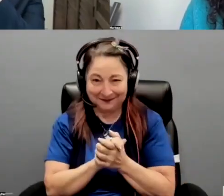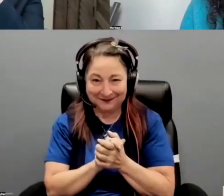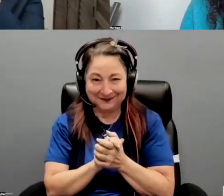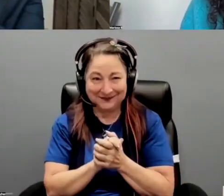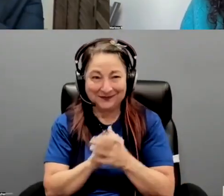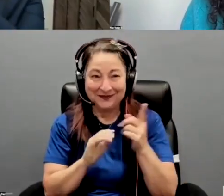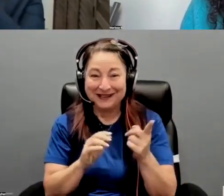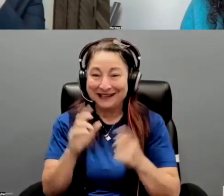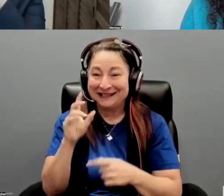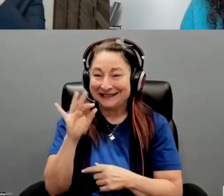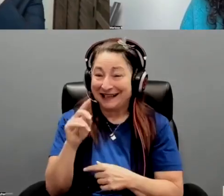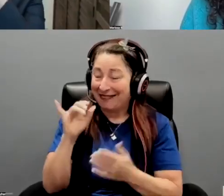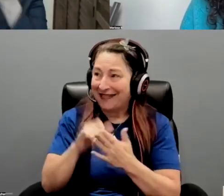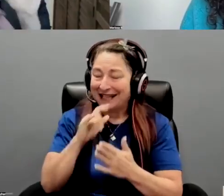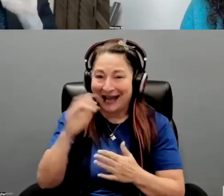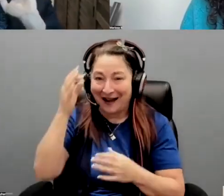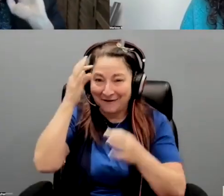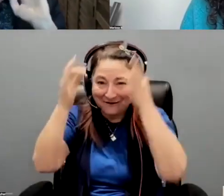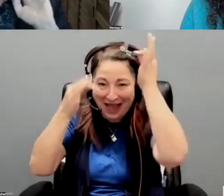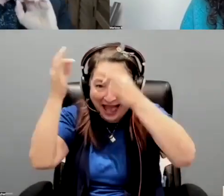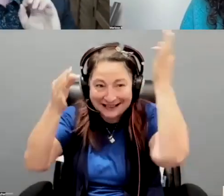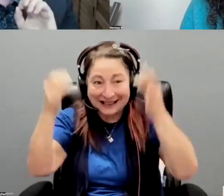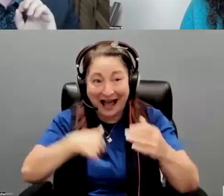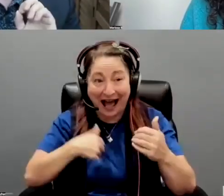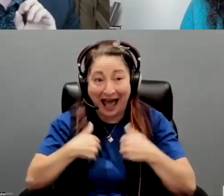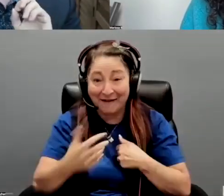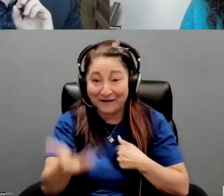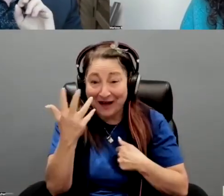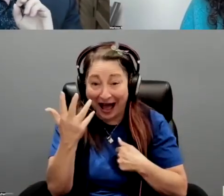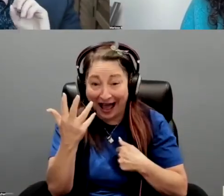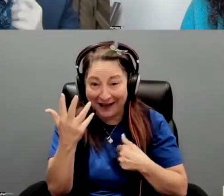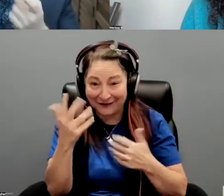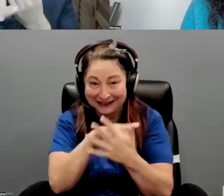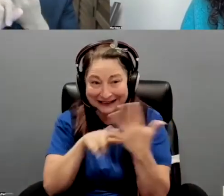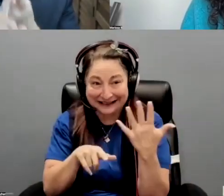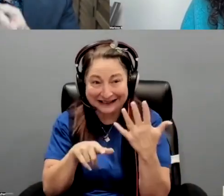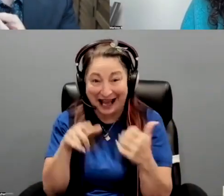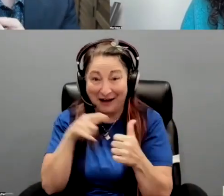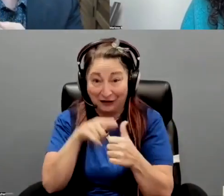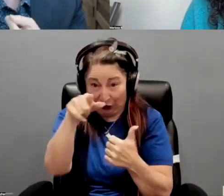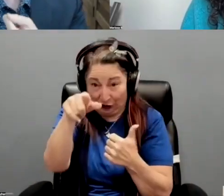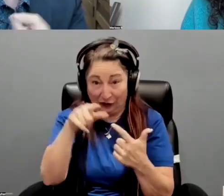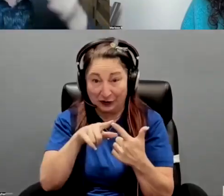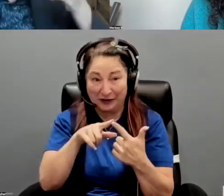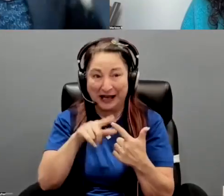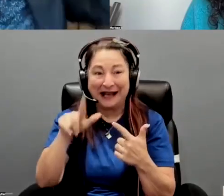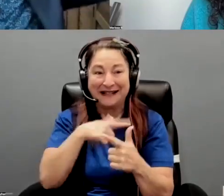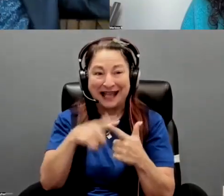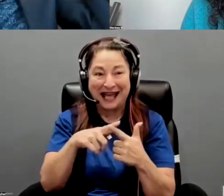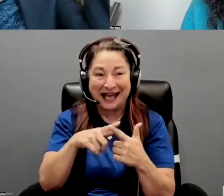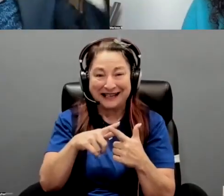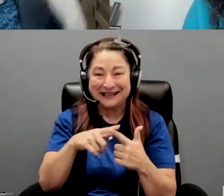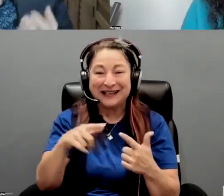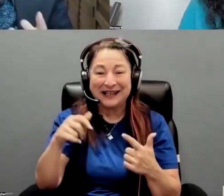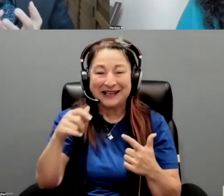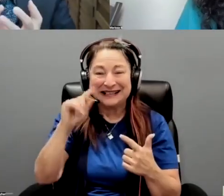that's like a fantasy to have something like that. I have five. I have this one, and then I have one of Tippi Hedren with the birds. She has